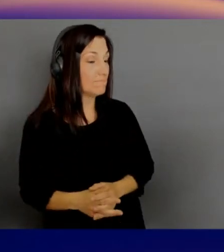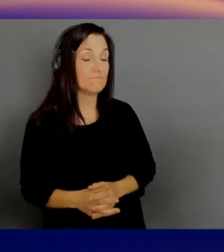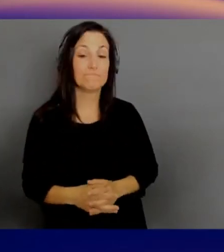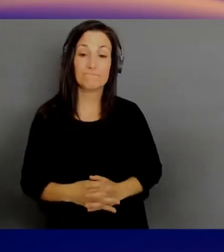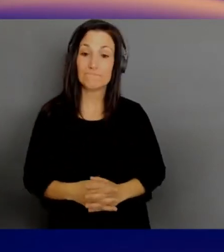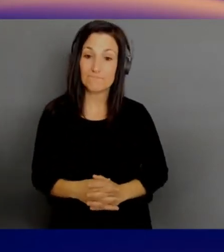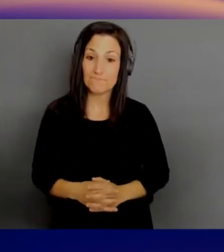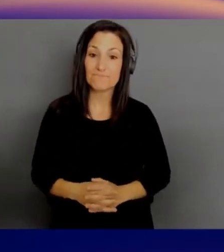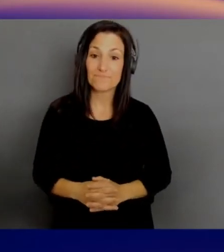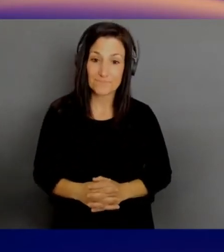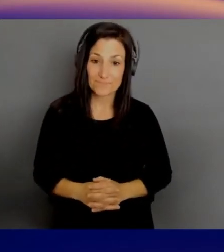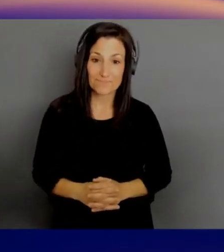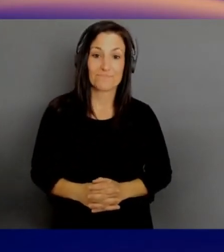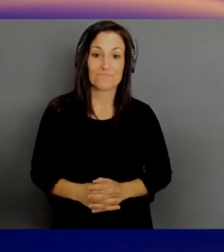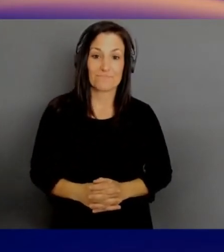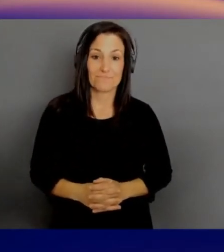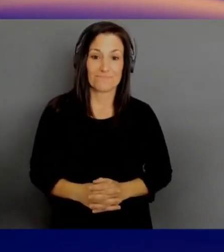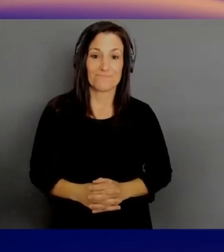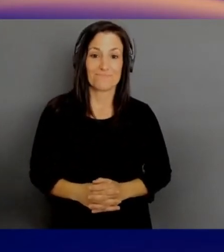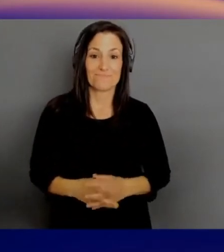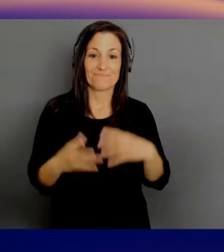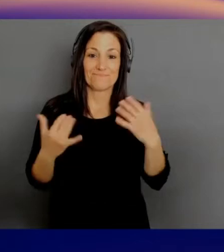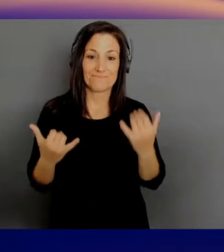Now, let's talk about